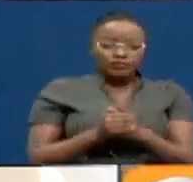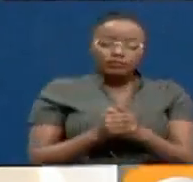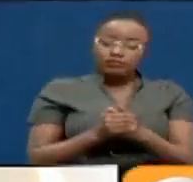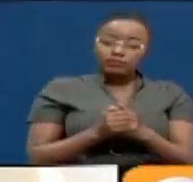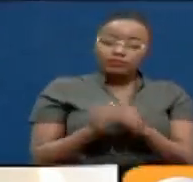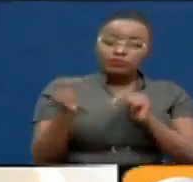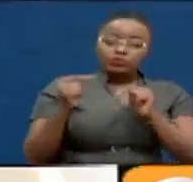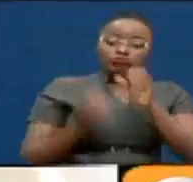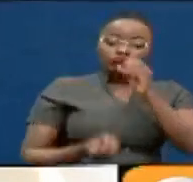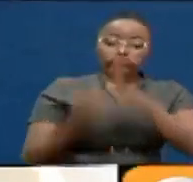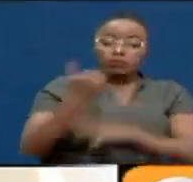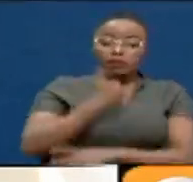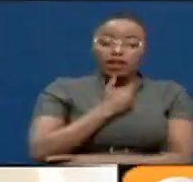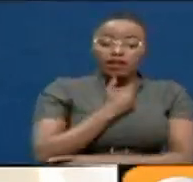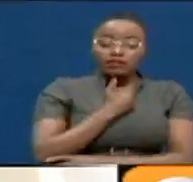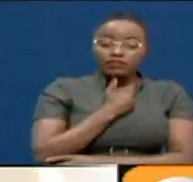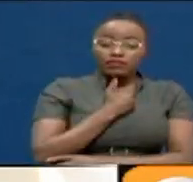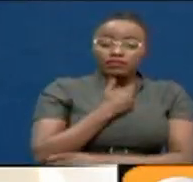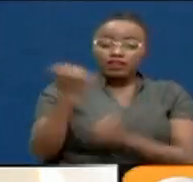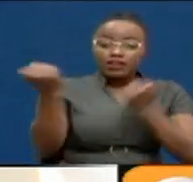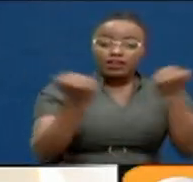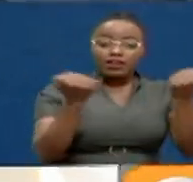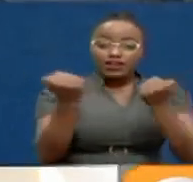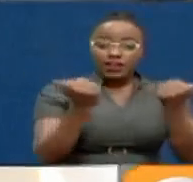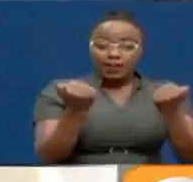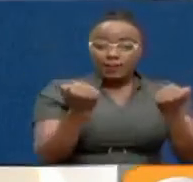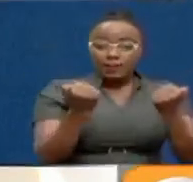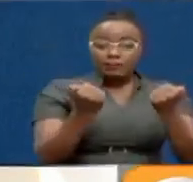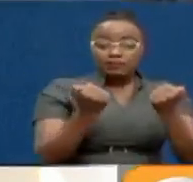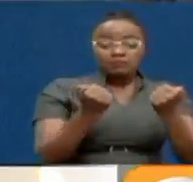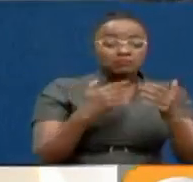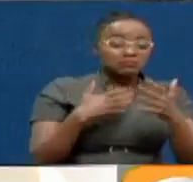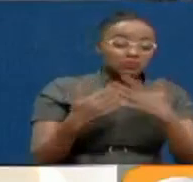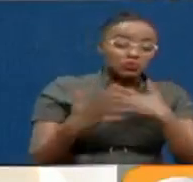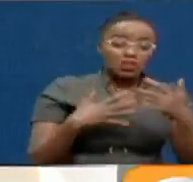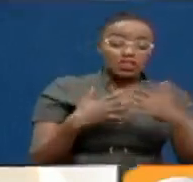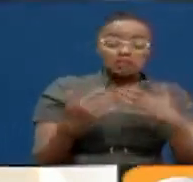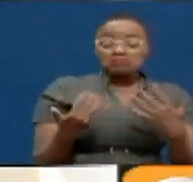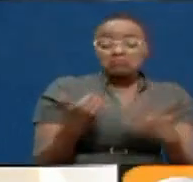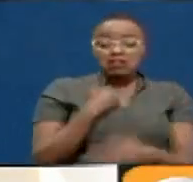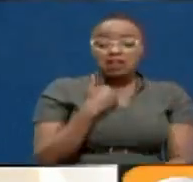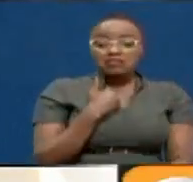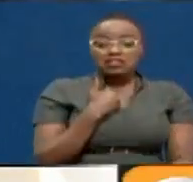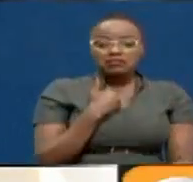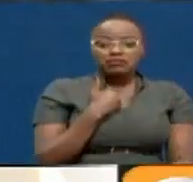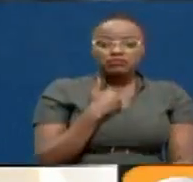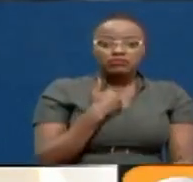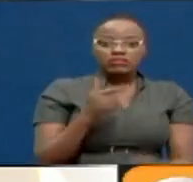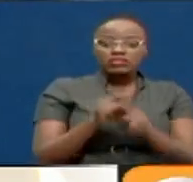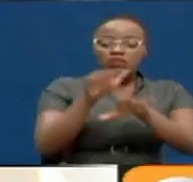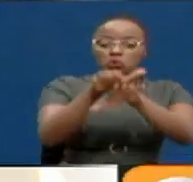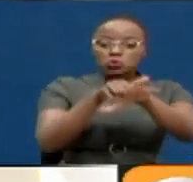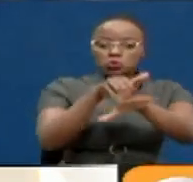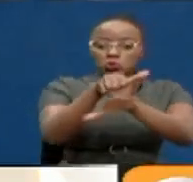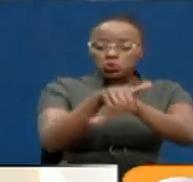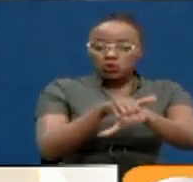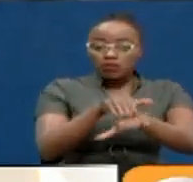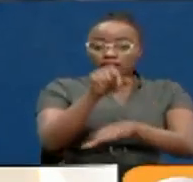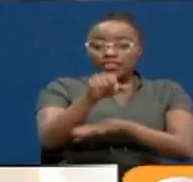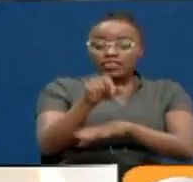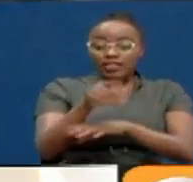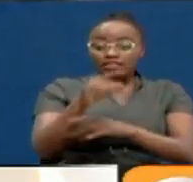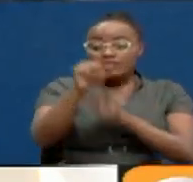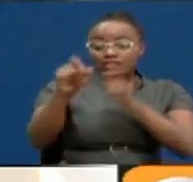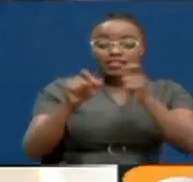to come up with a car, however ugly, however slow. Those were